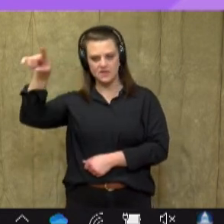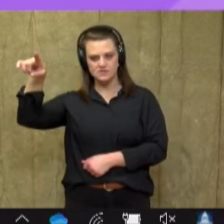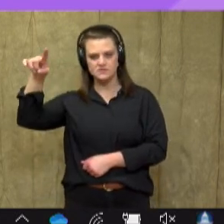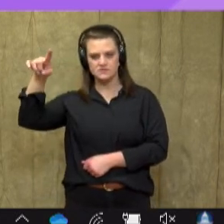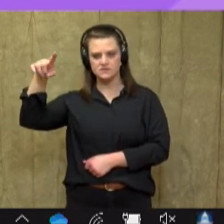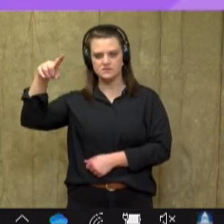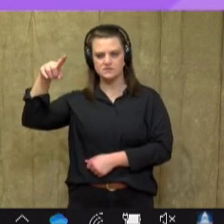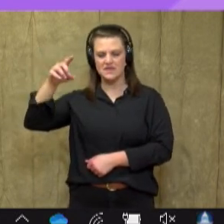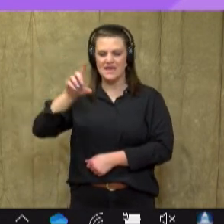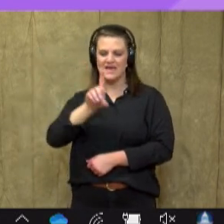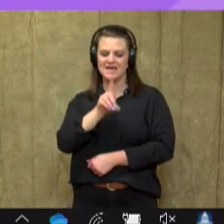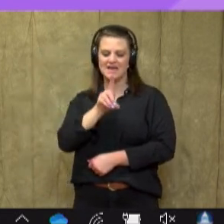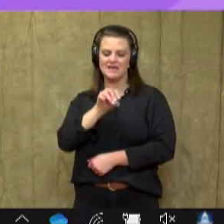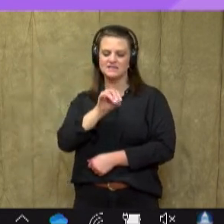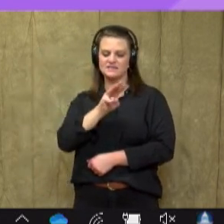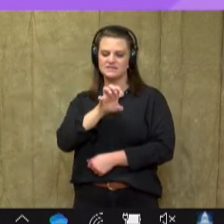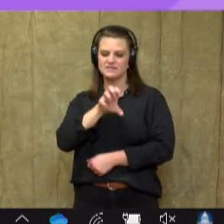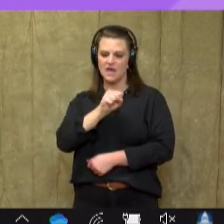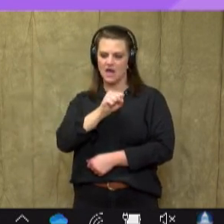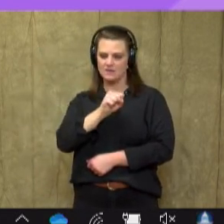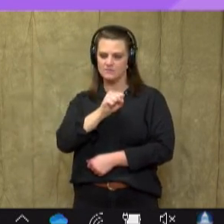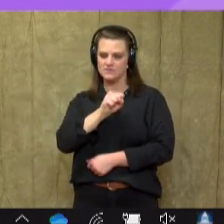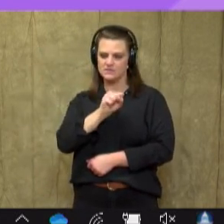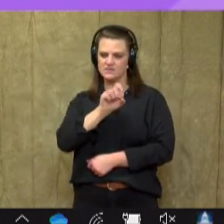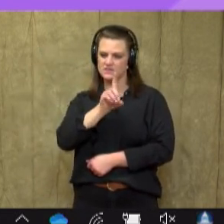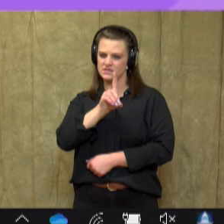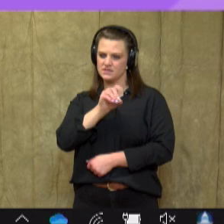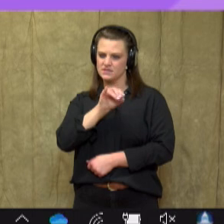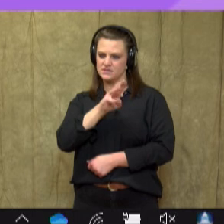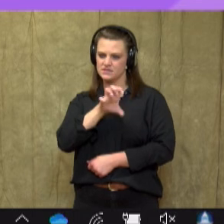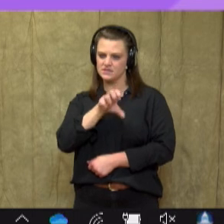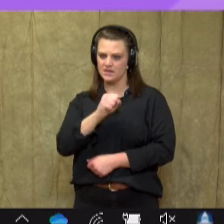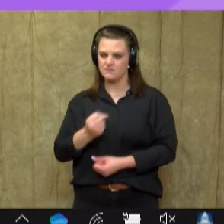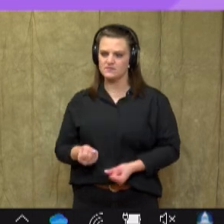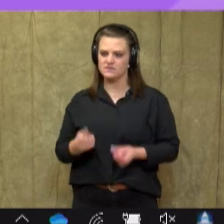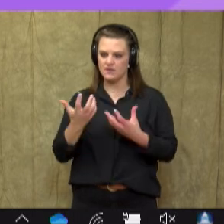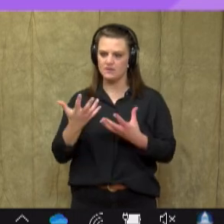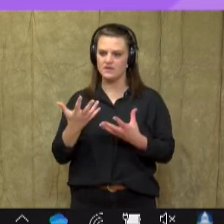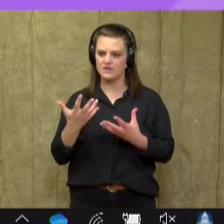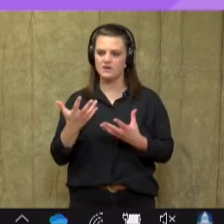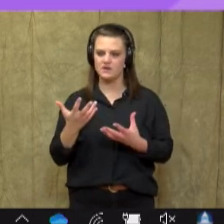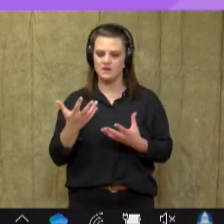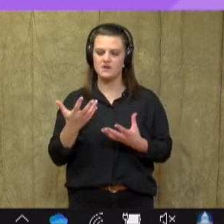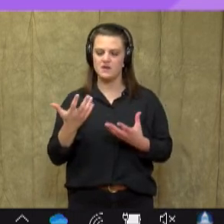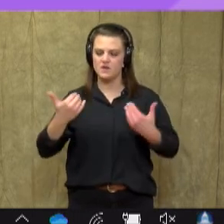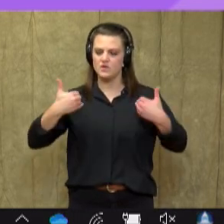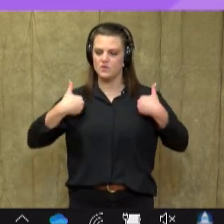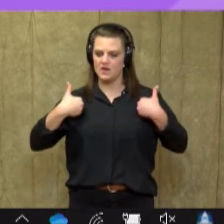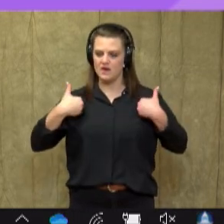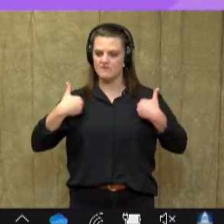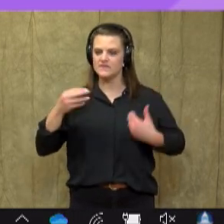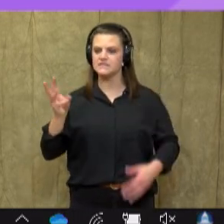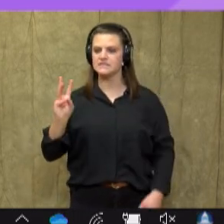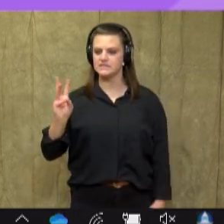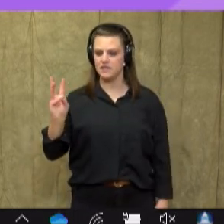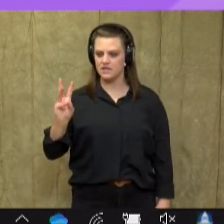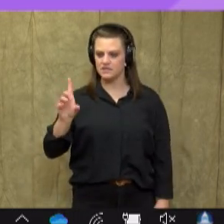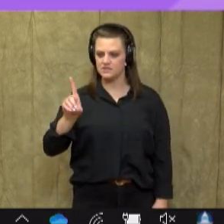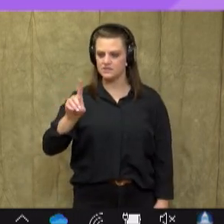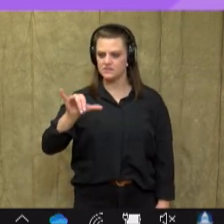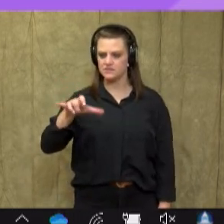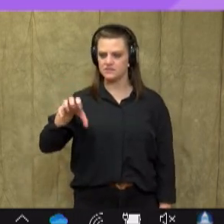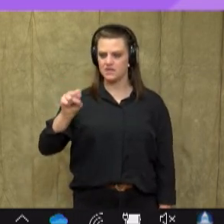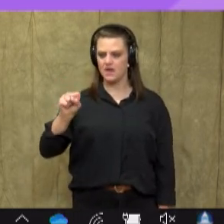many dimes would you have if you had 64 cents? Well, you could have 6 dimes,